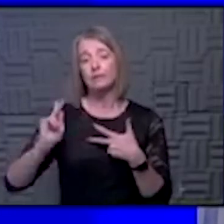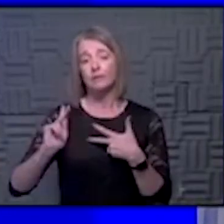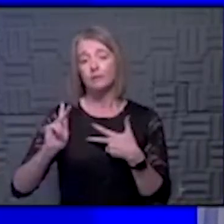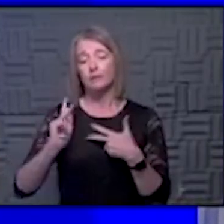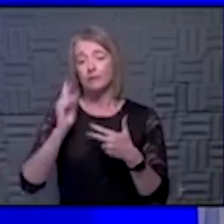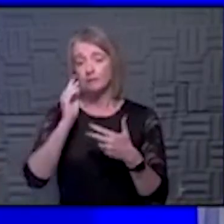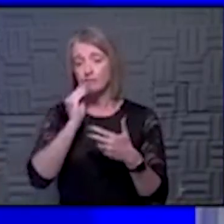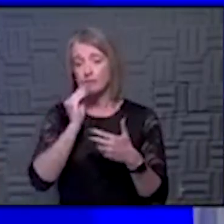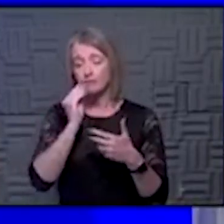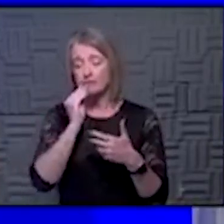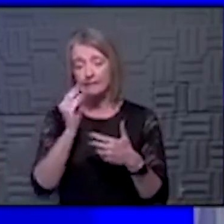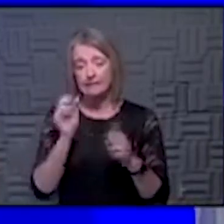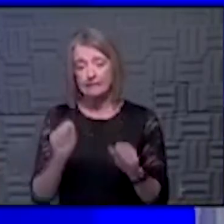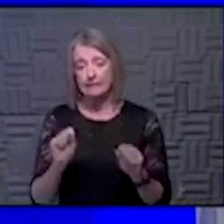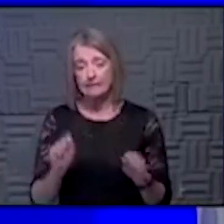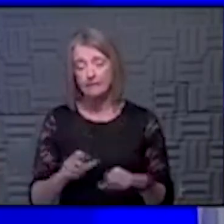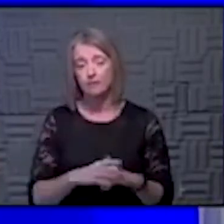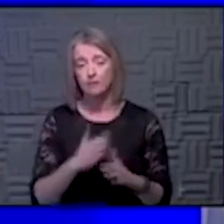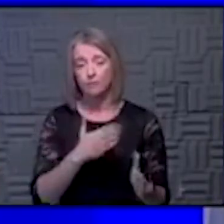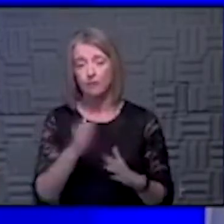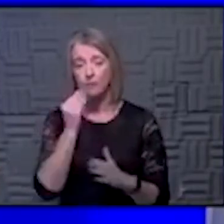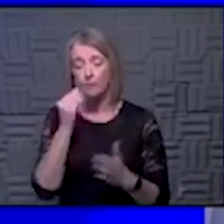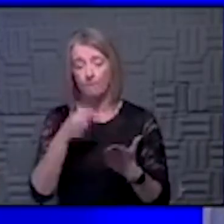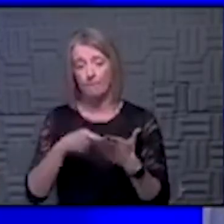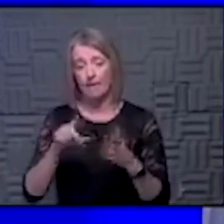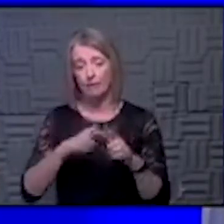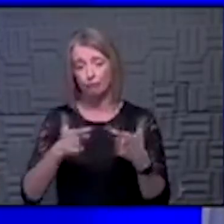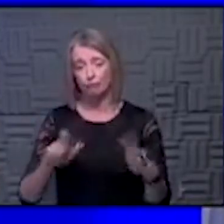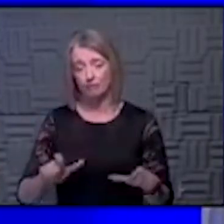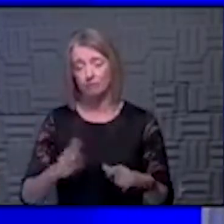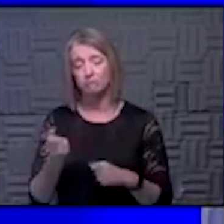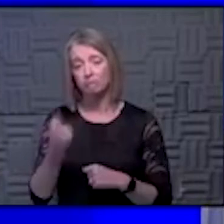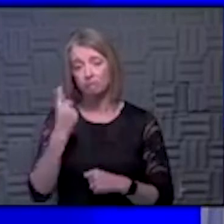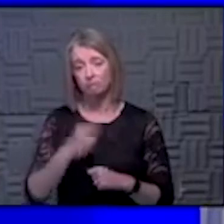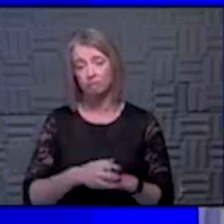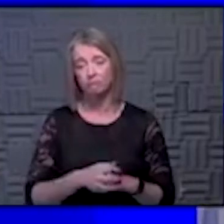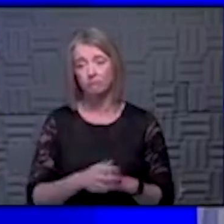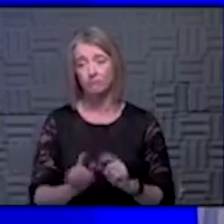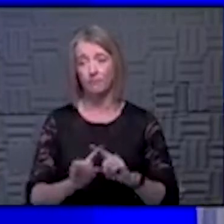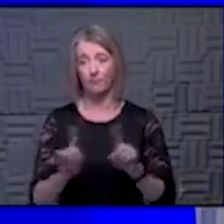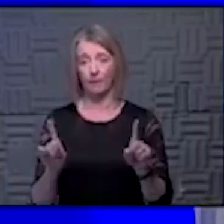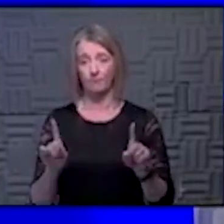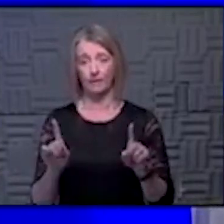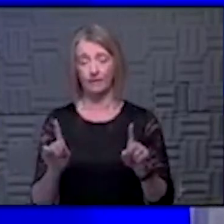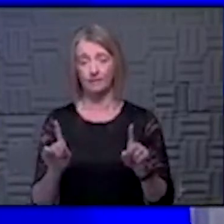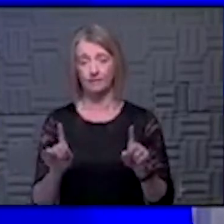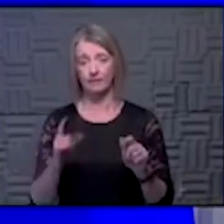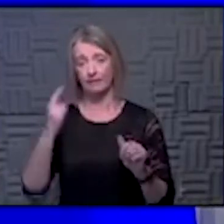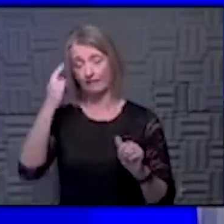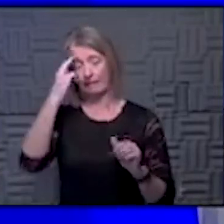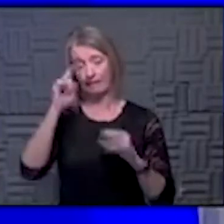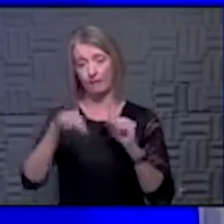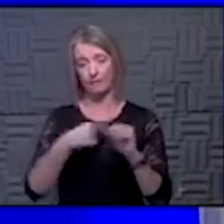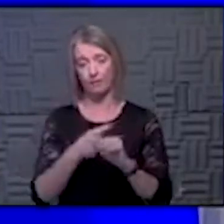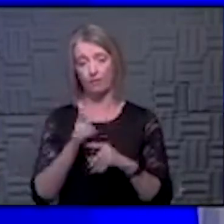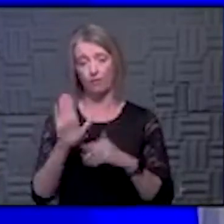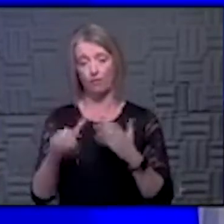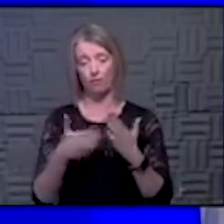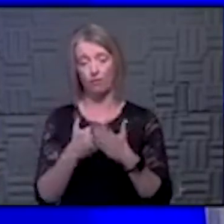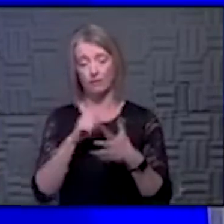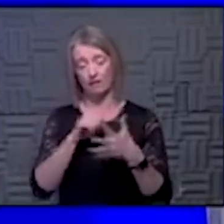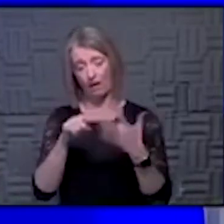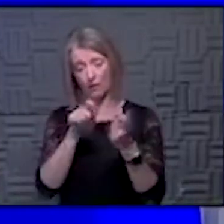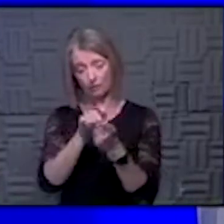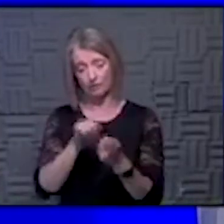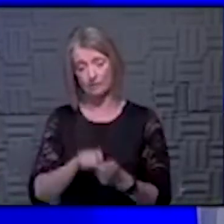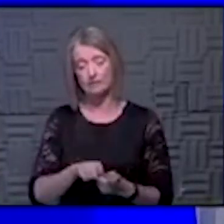put food on their table and be able to bring home a paycheck. But taking that into context of all these other details